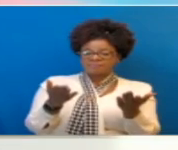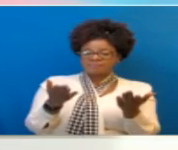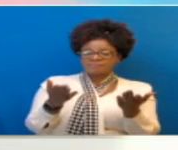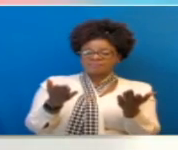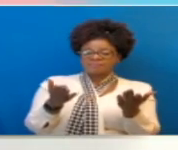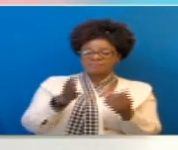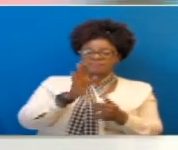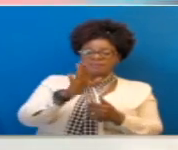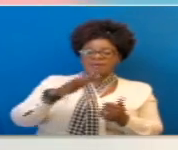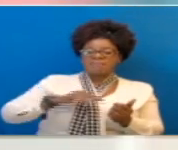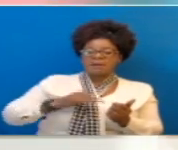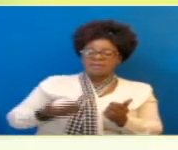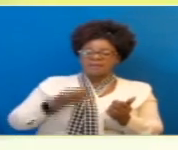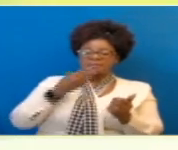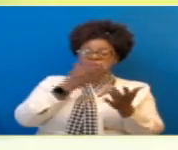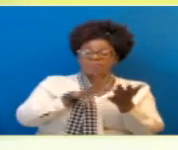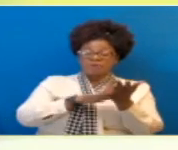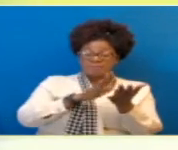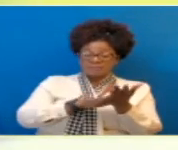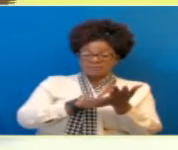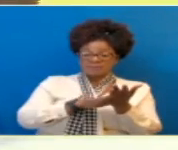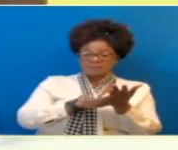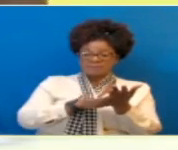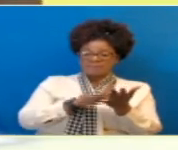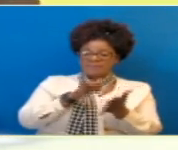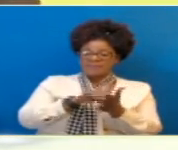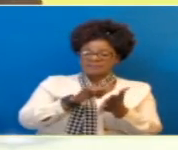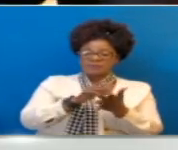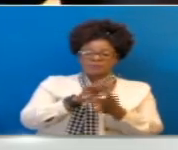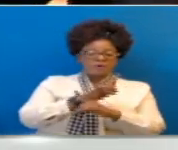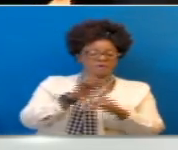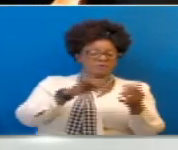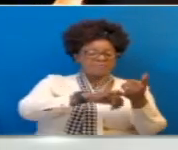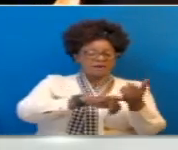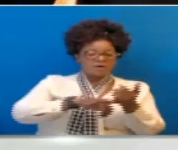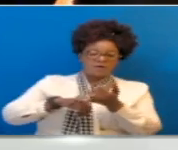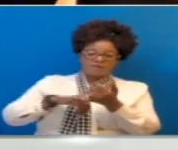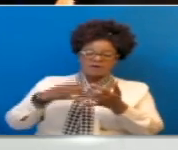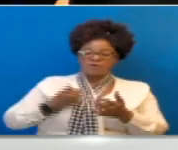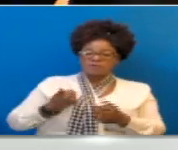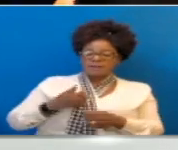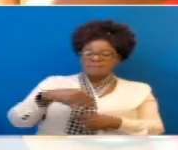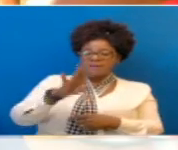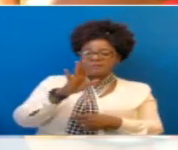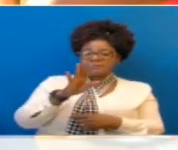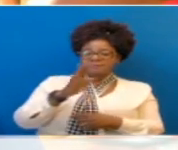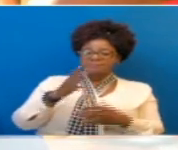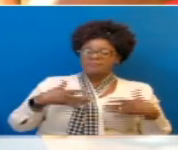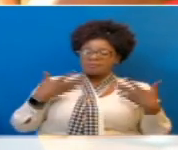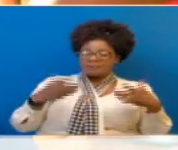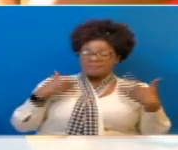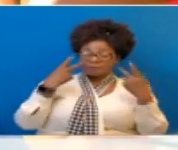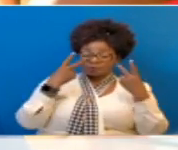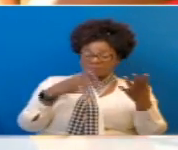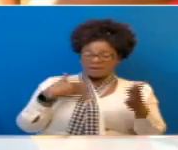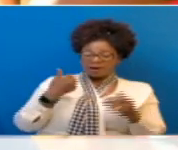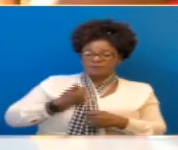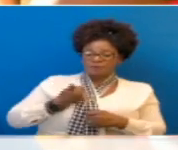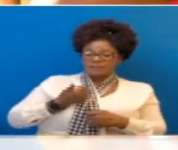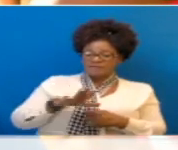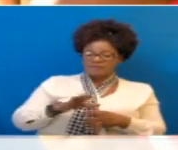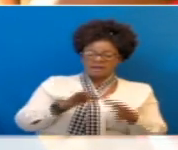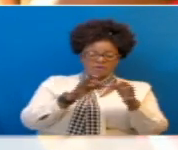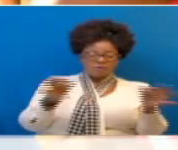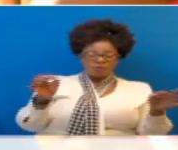Her mother has a promise to keep, a promise that she will not marry off her daughter. I am happy to see my daughter after a